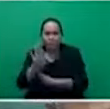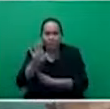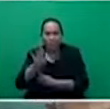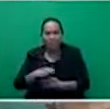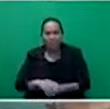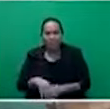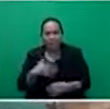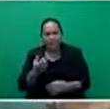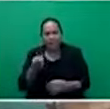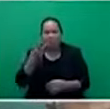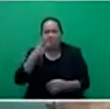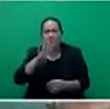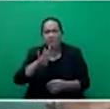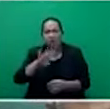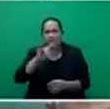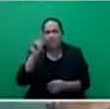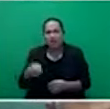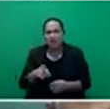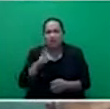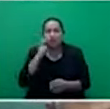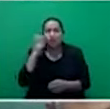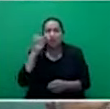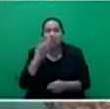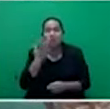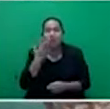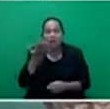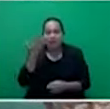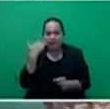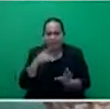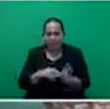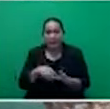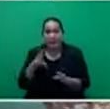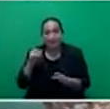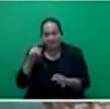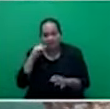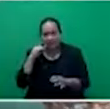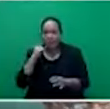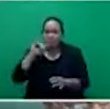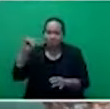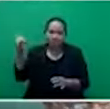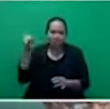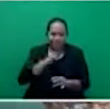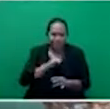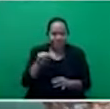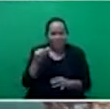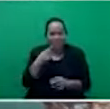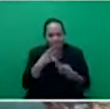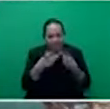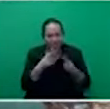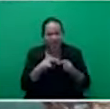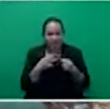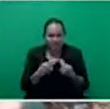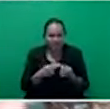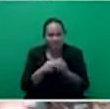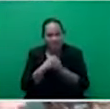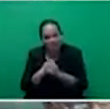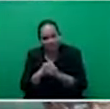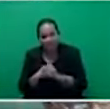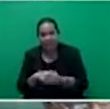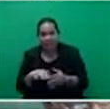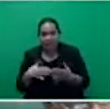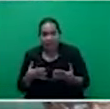only 34,000 tourists last year. Some of it would be returning Fijians, visiting friends and relatives. We're now going to